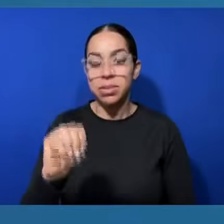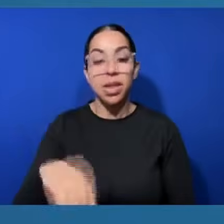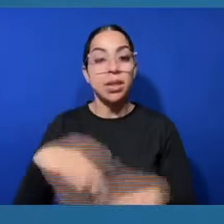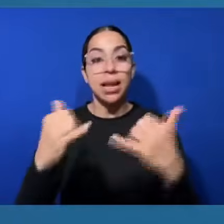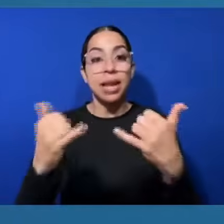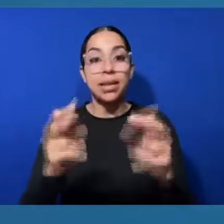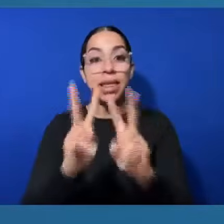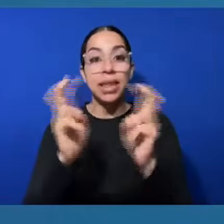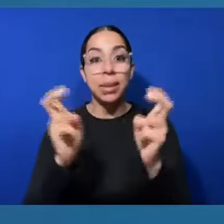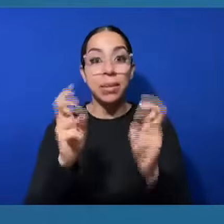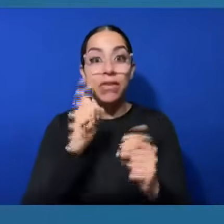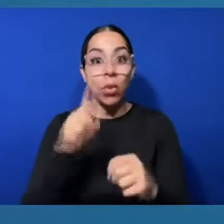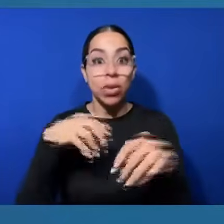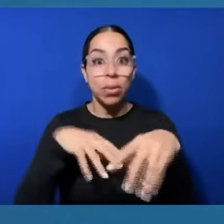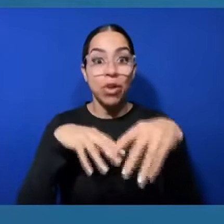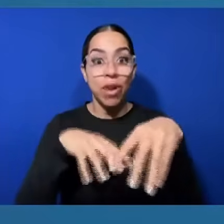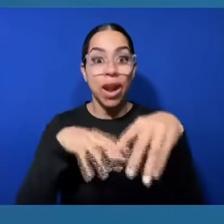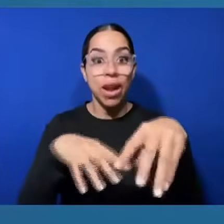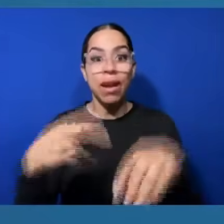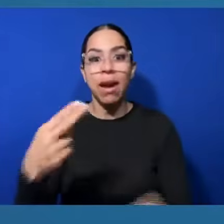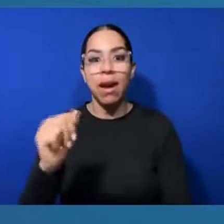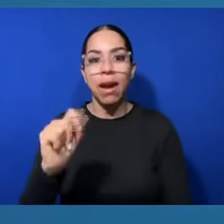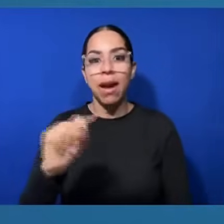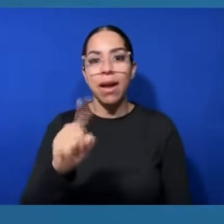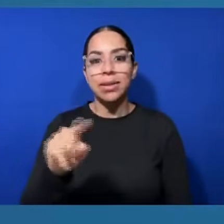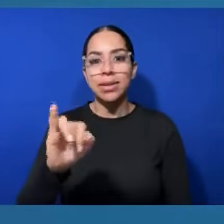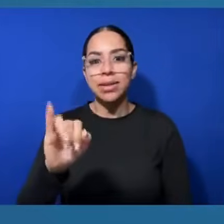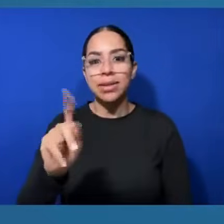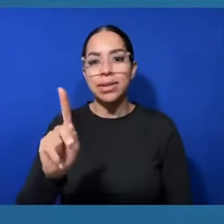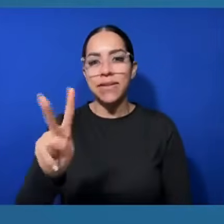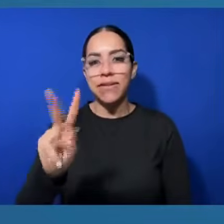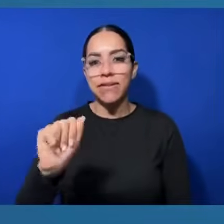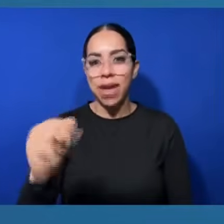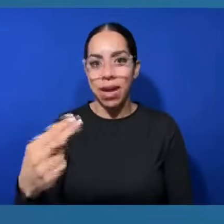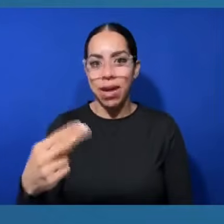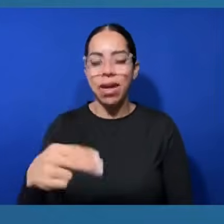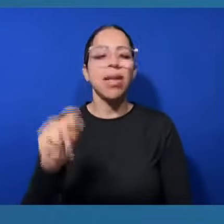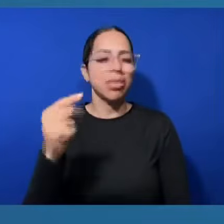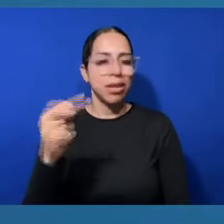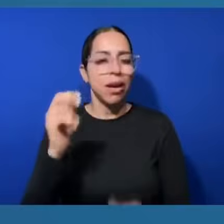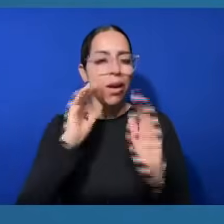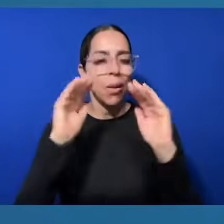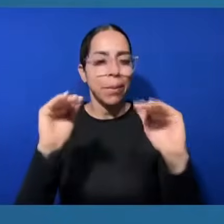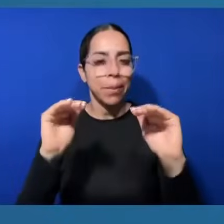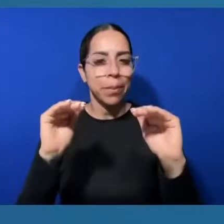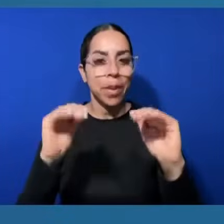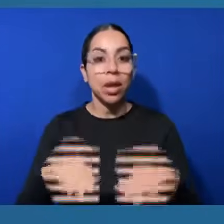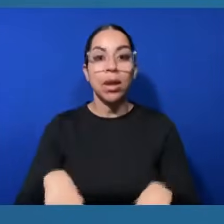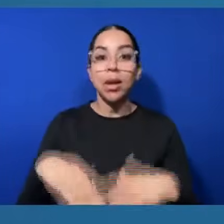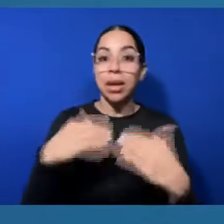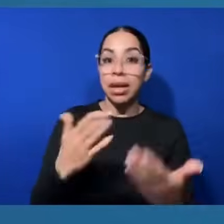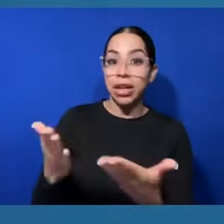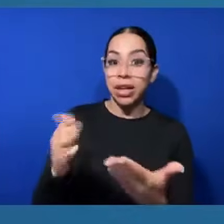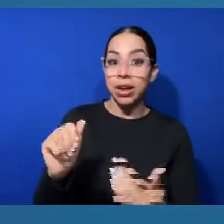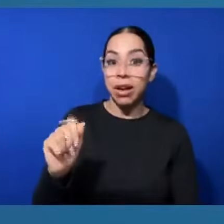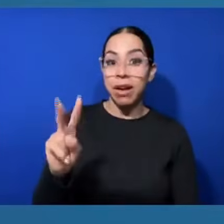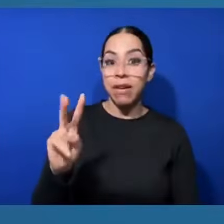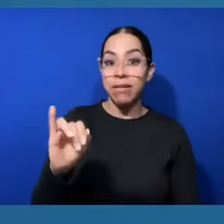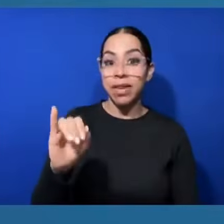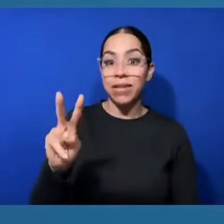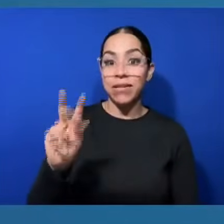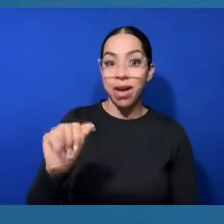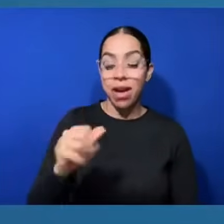hope. And seeing Aviva and Keith Seagull here today, Keith Seagull was in captivity